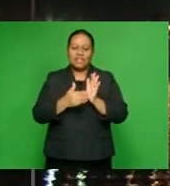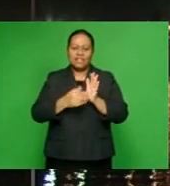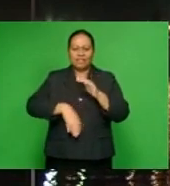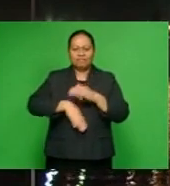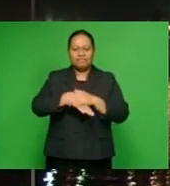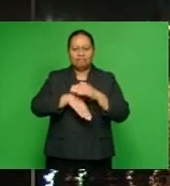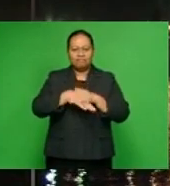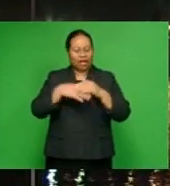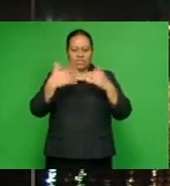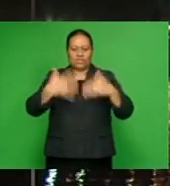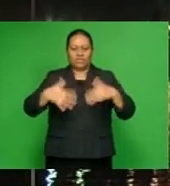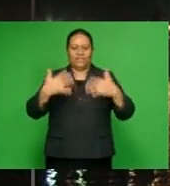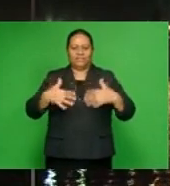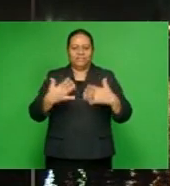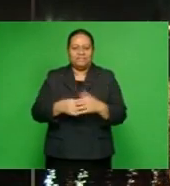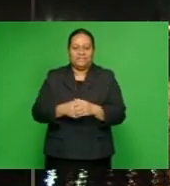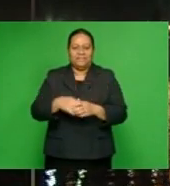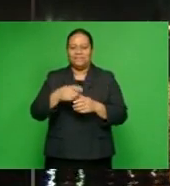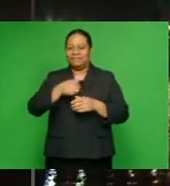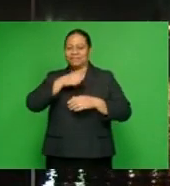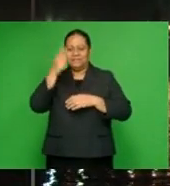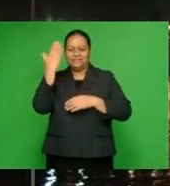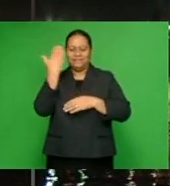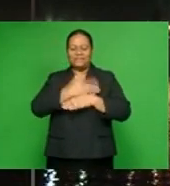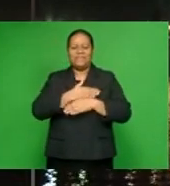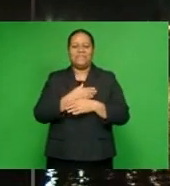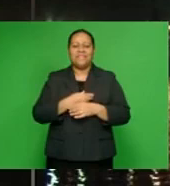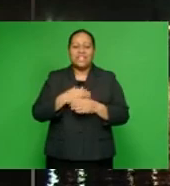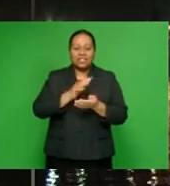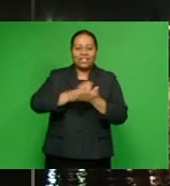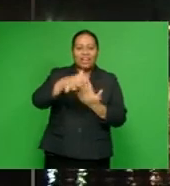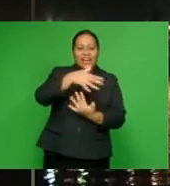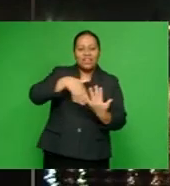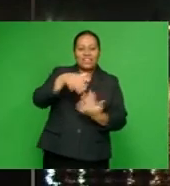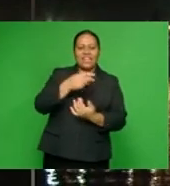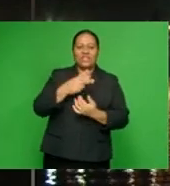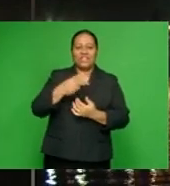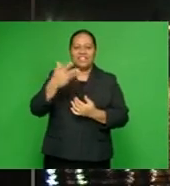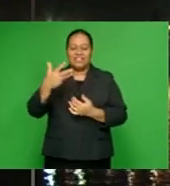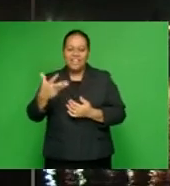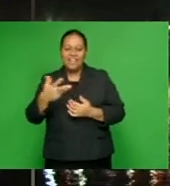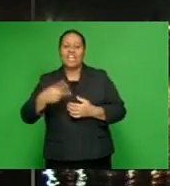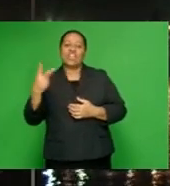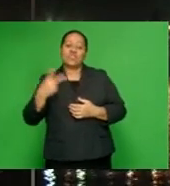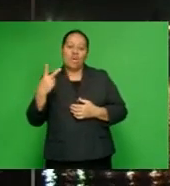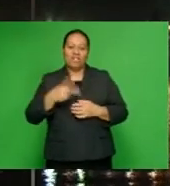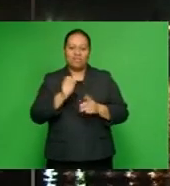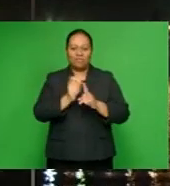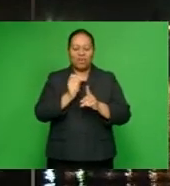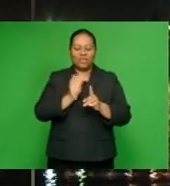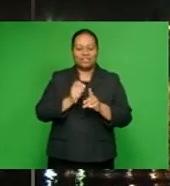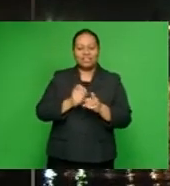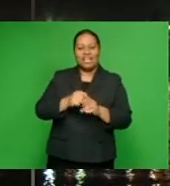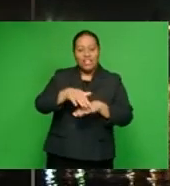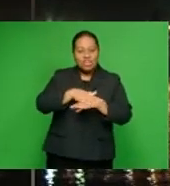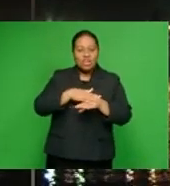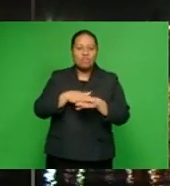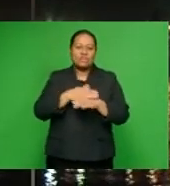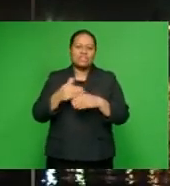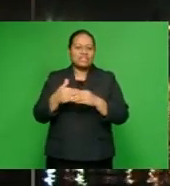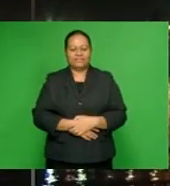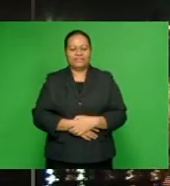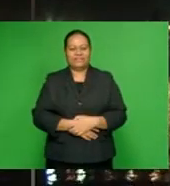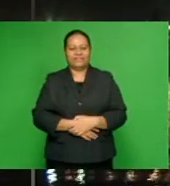Hurricanes 29-27 last night. The win takes the Hurricanes to second place with 12 points, while Blues maintain their lead with